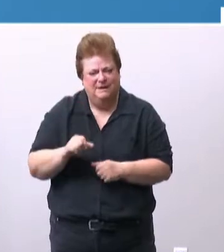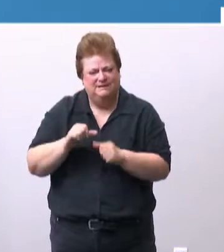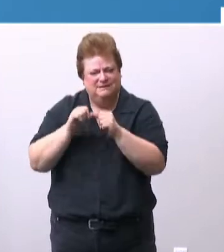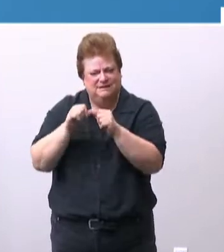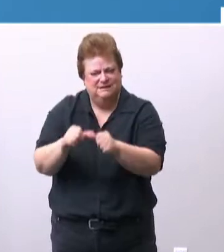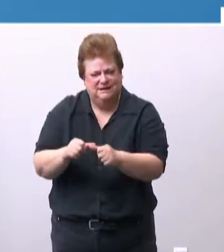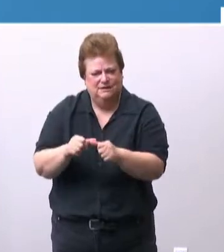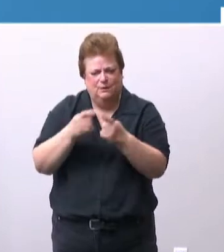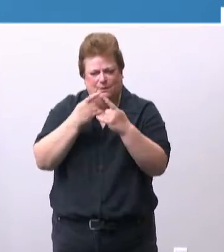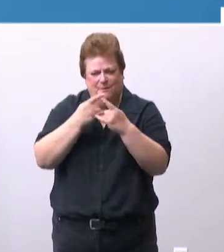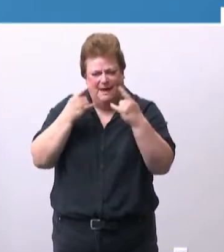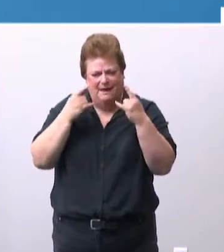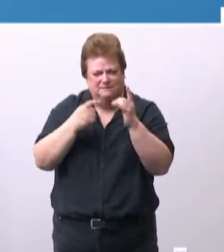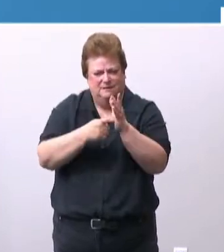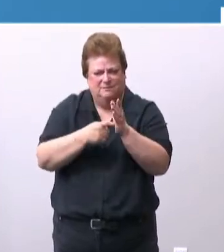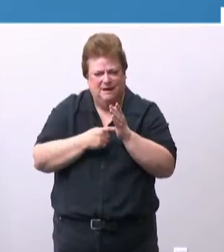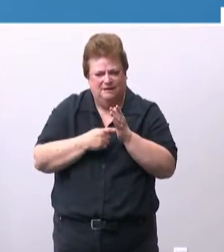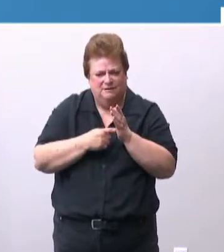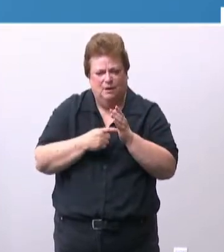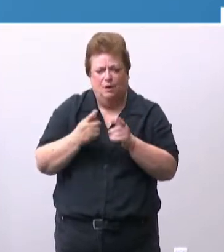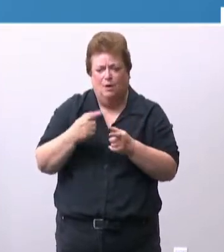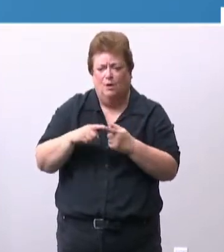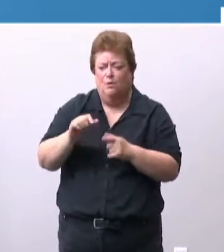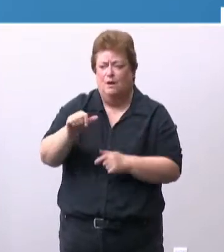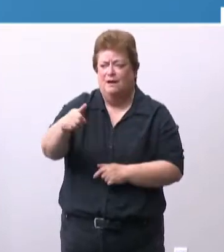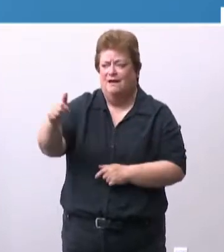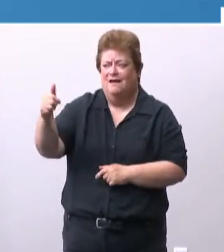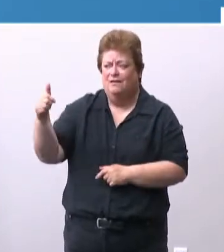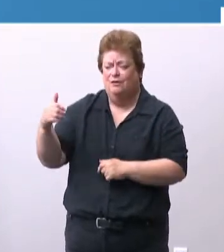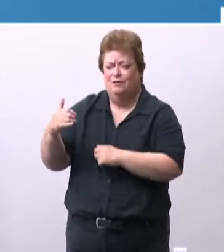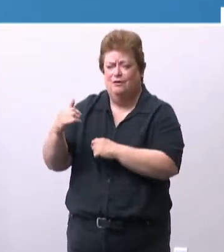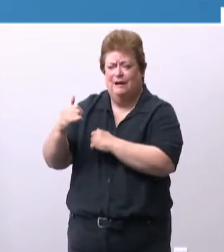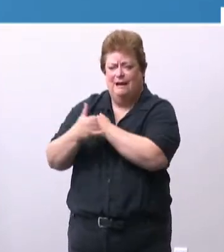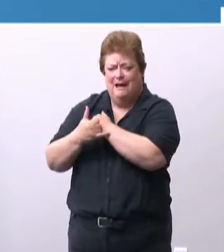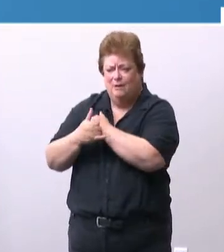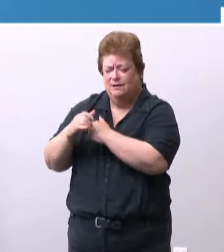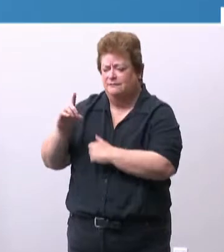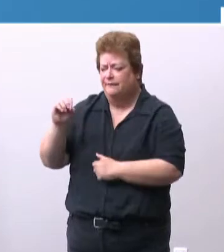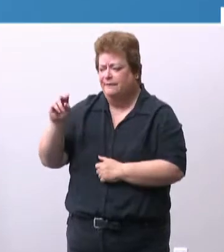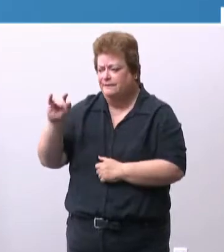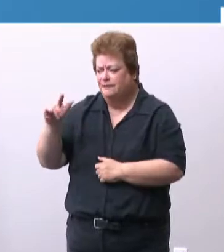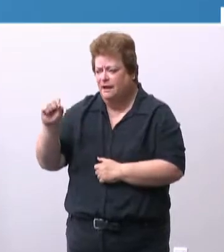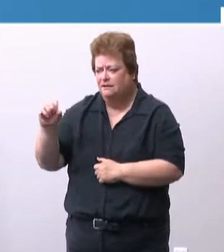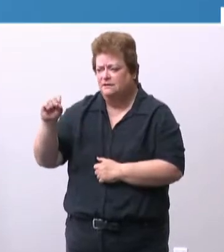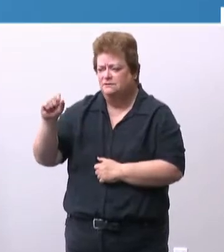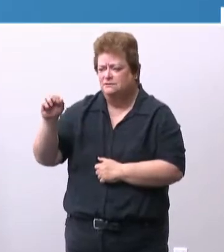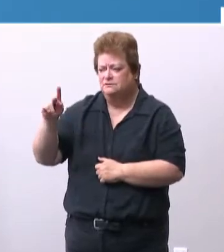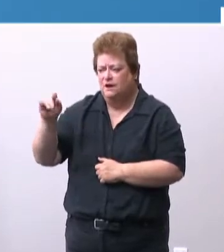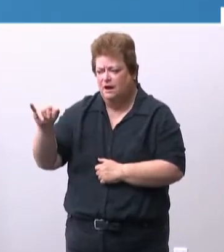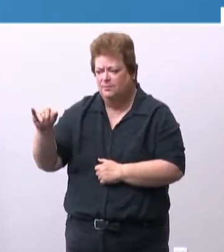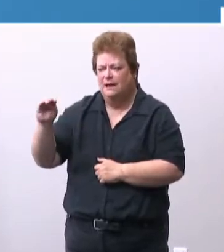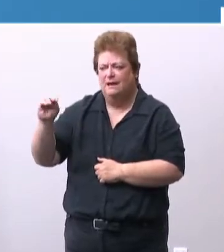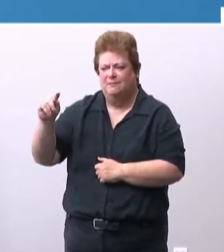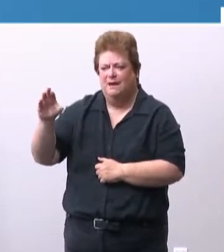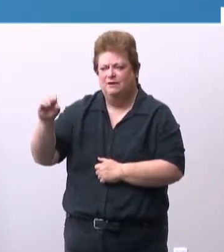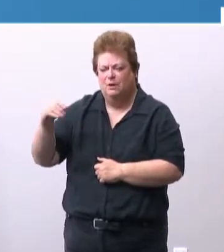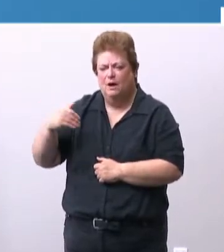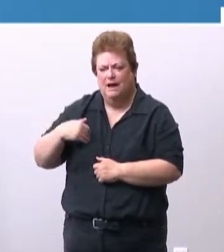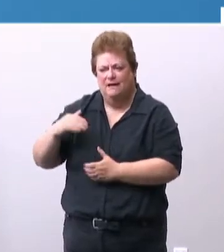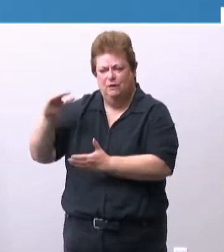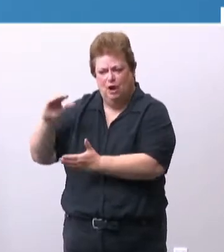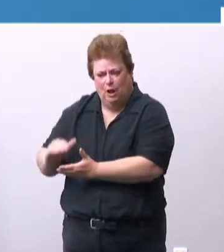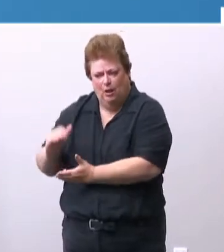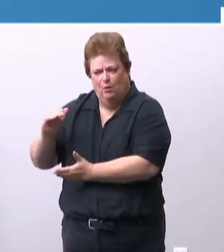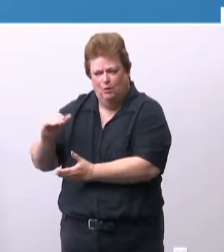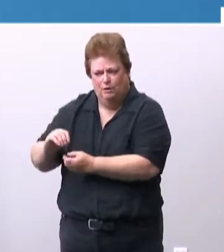mandate in Lancaster County when similar counties like Douglas and Sarpy, metro counties, have lower rates